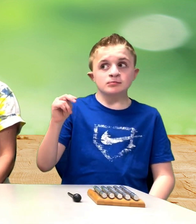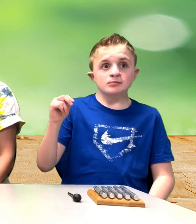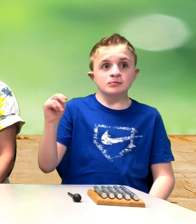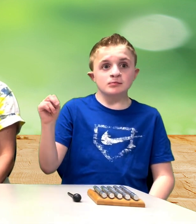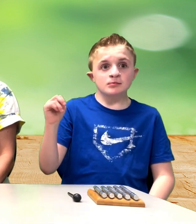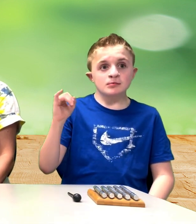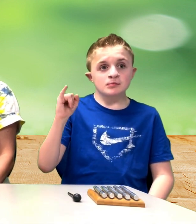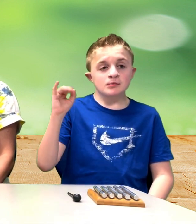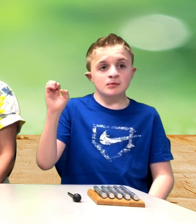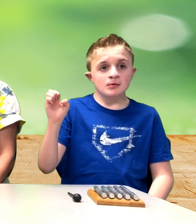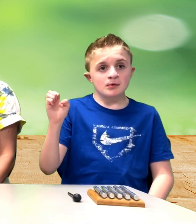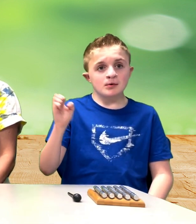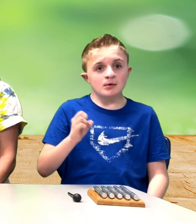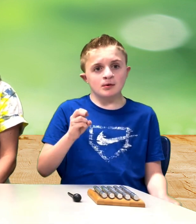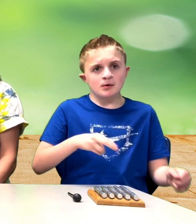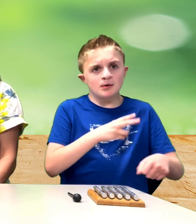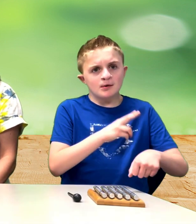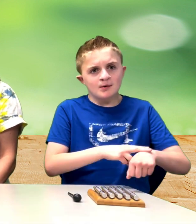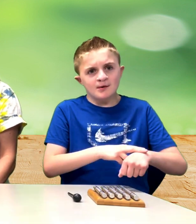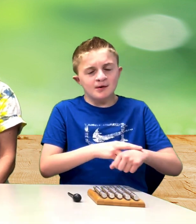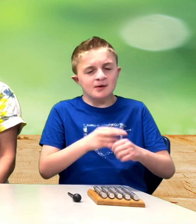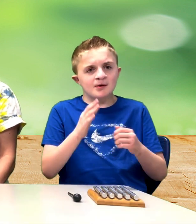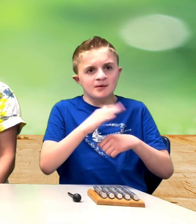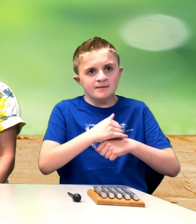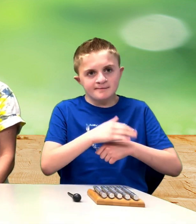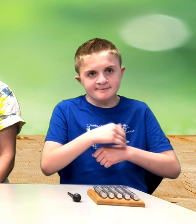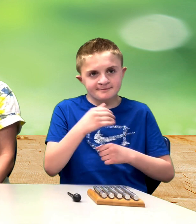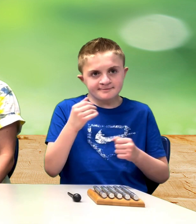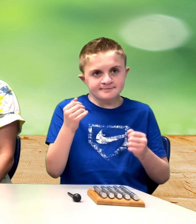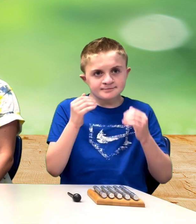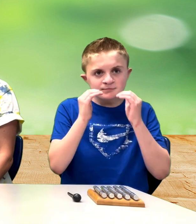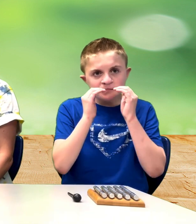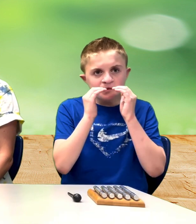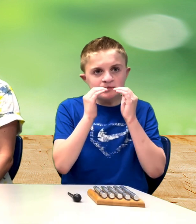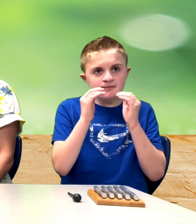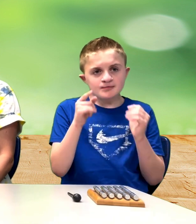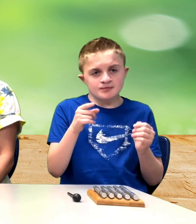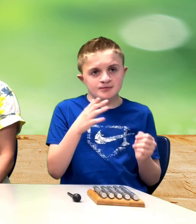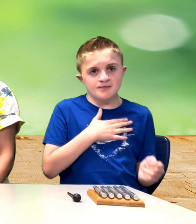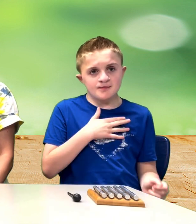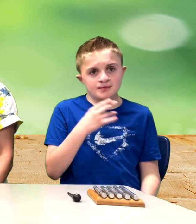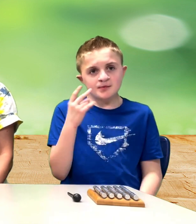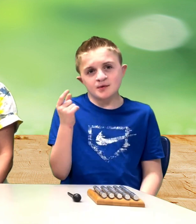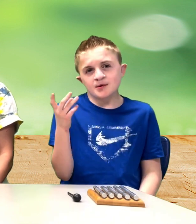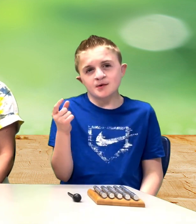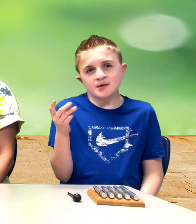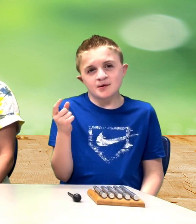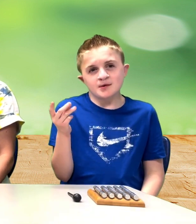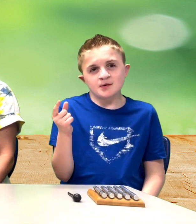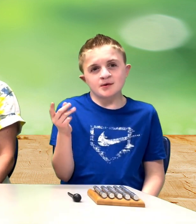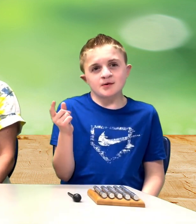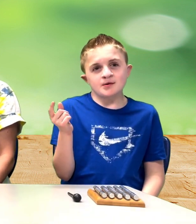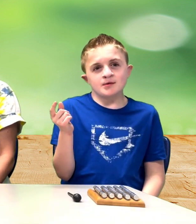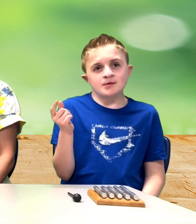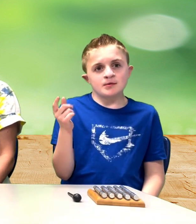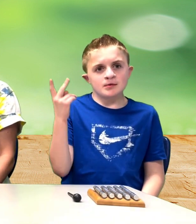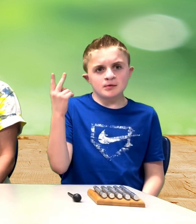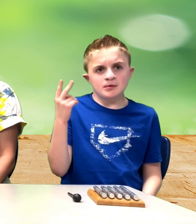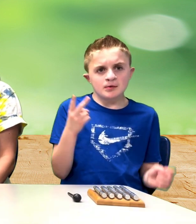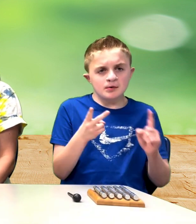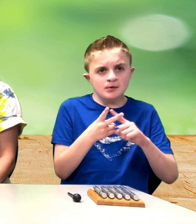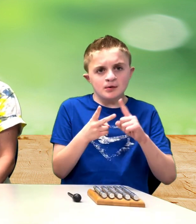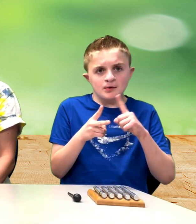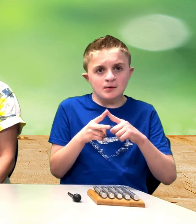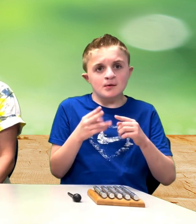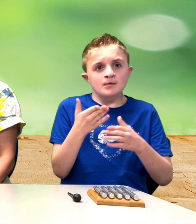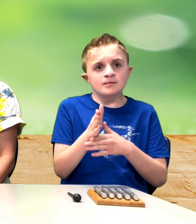to my little Annie. I have two things I want to share. First,